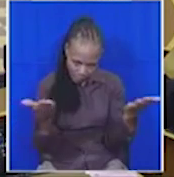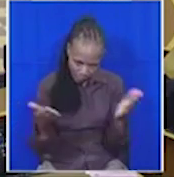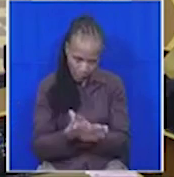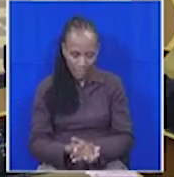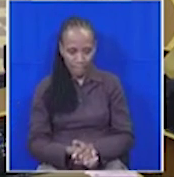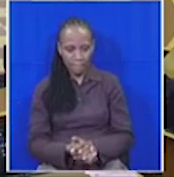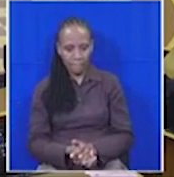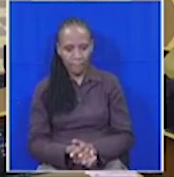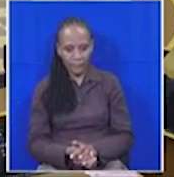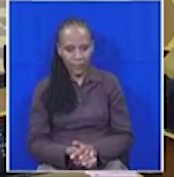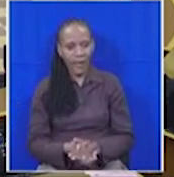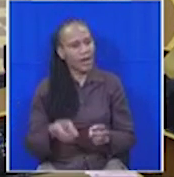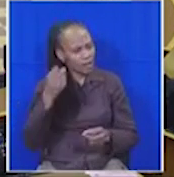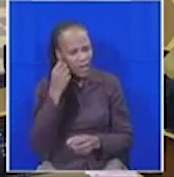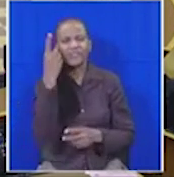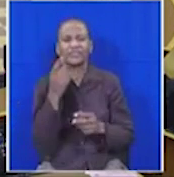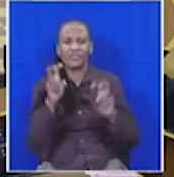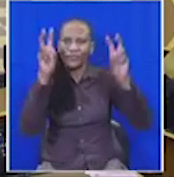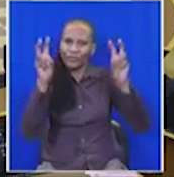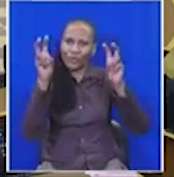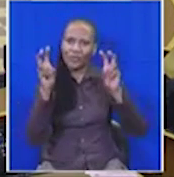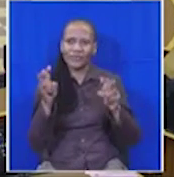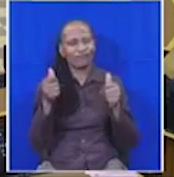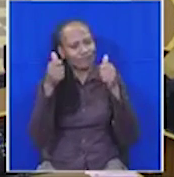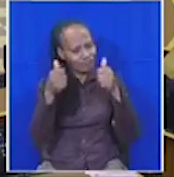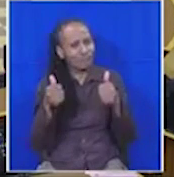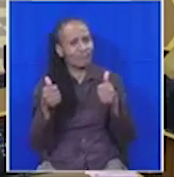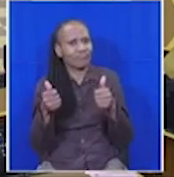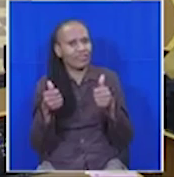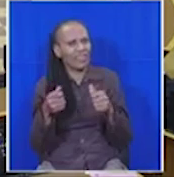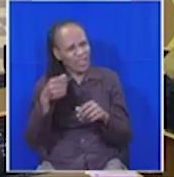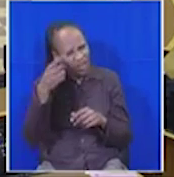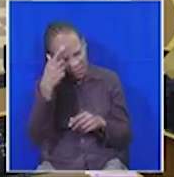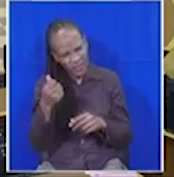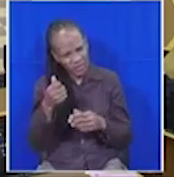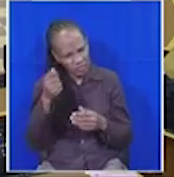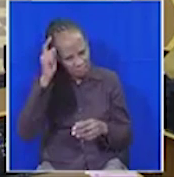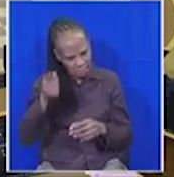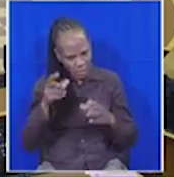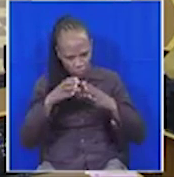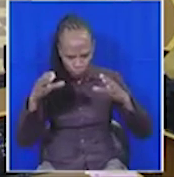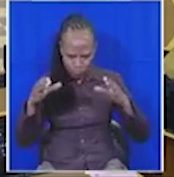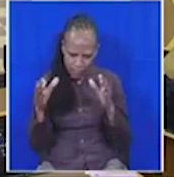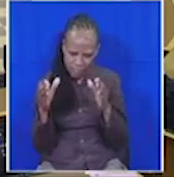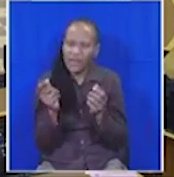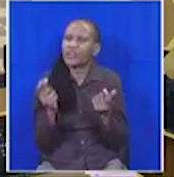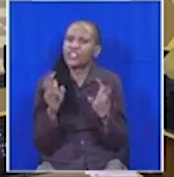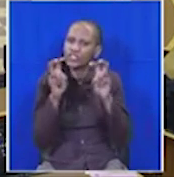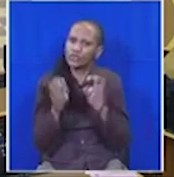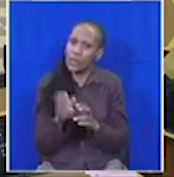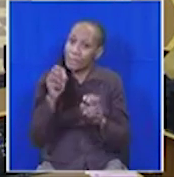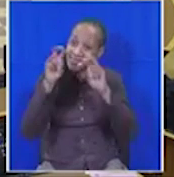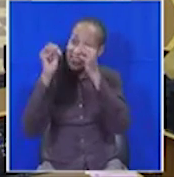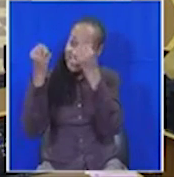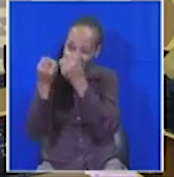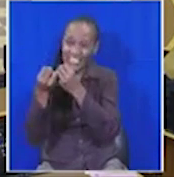understand that the topic is very wide. We believe that perhaps it should have been trimmed and made much smaller. But there are issues of national